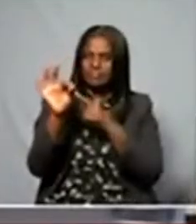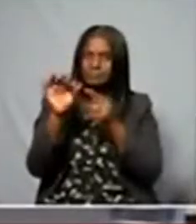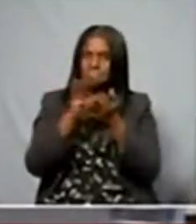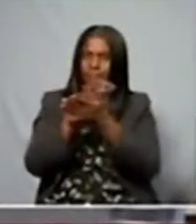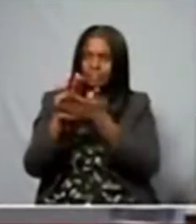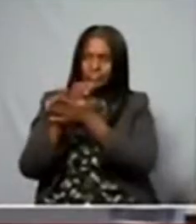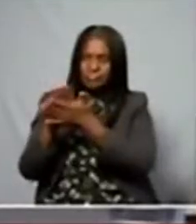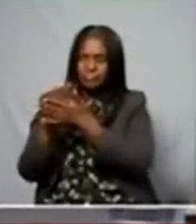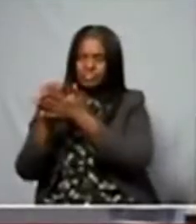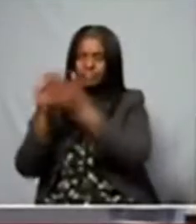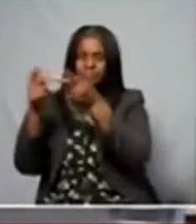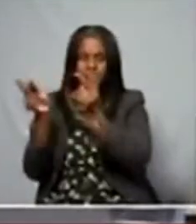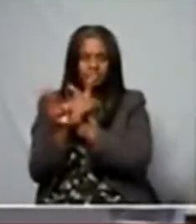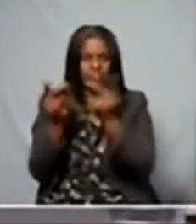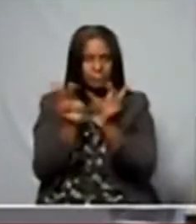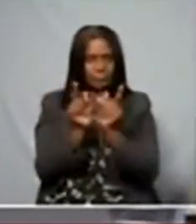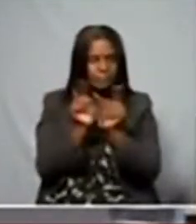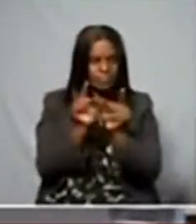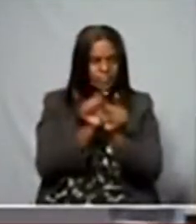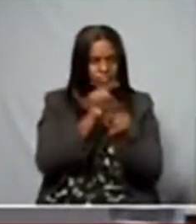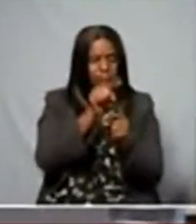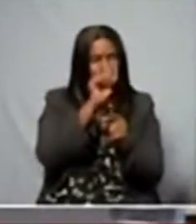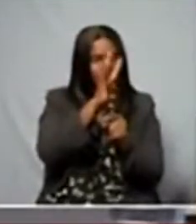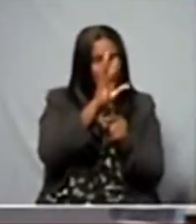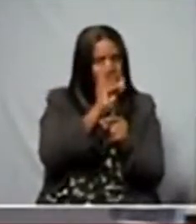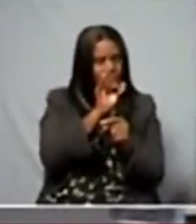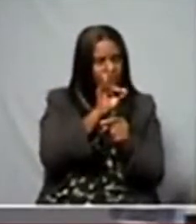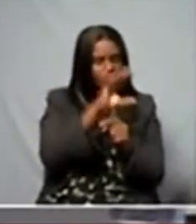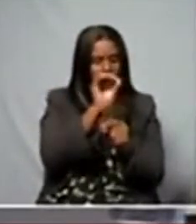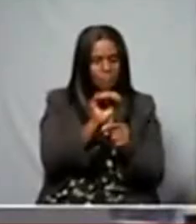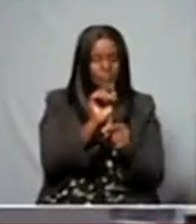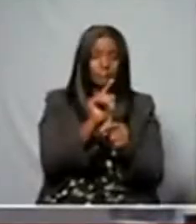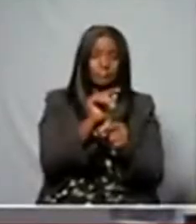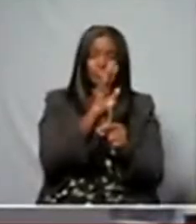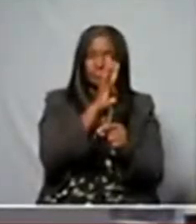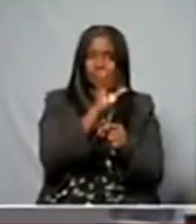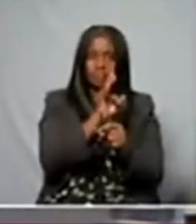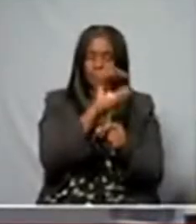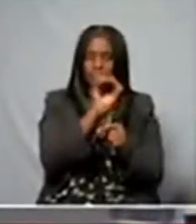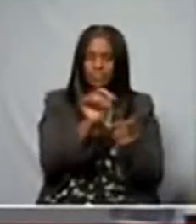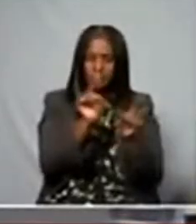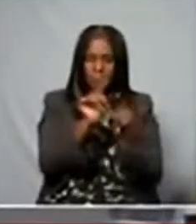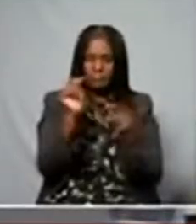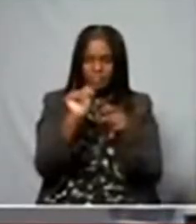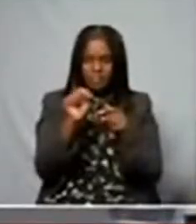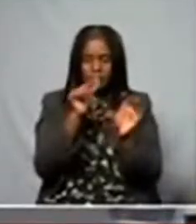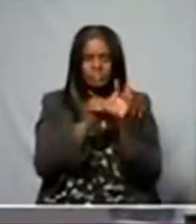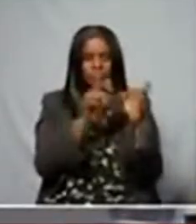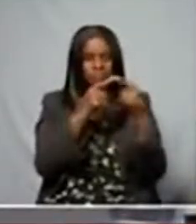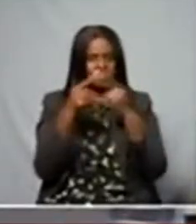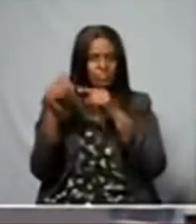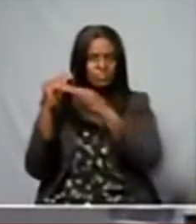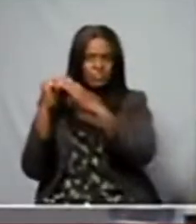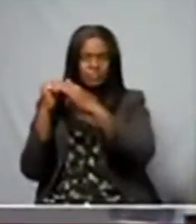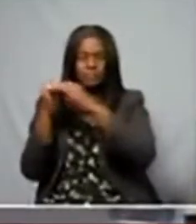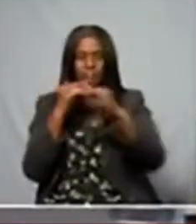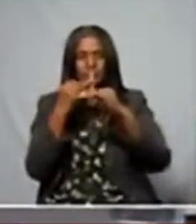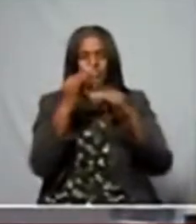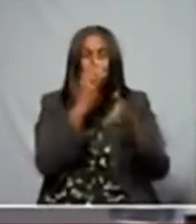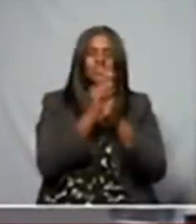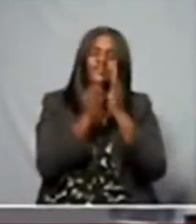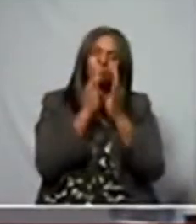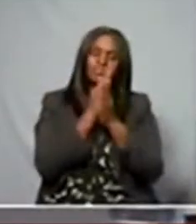sanitation facilities is 47%, and toilets are at various levels of construction.